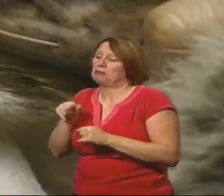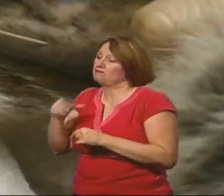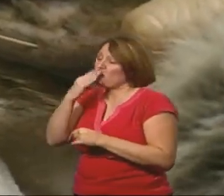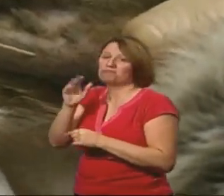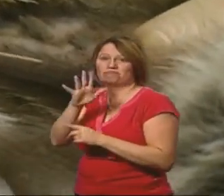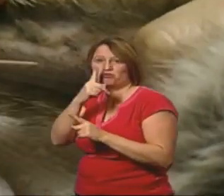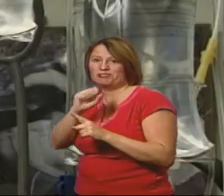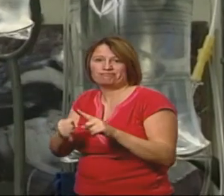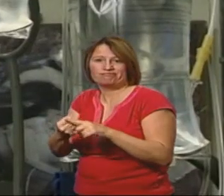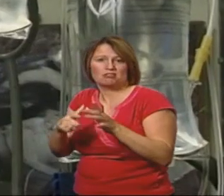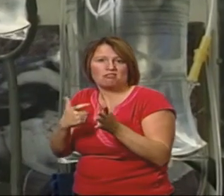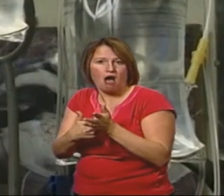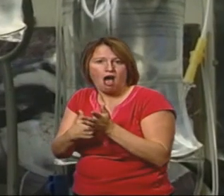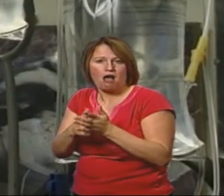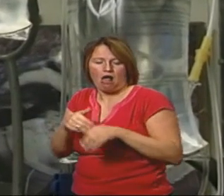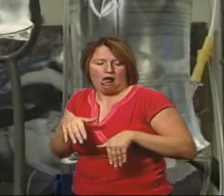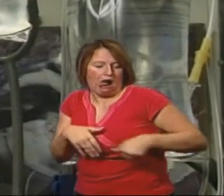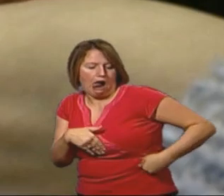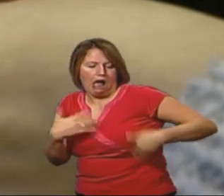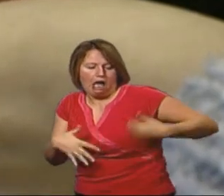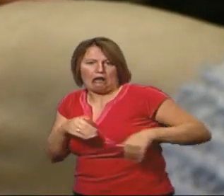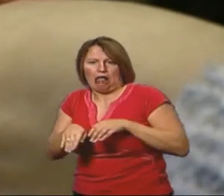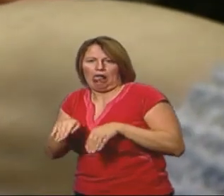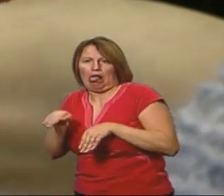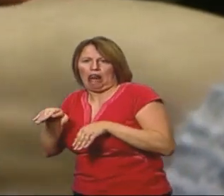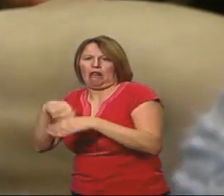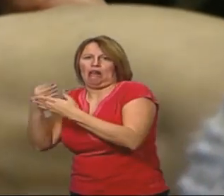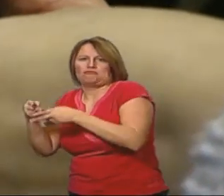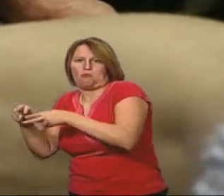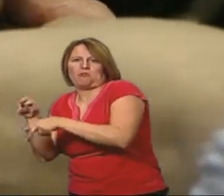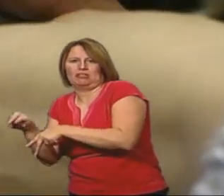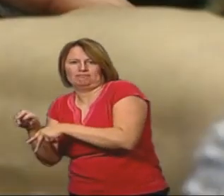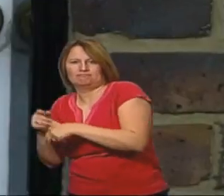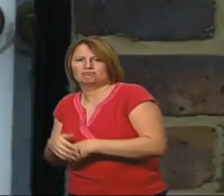poor fox may have been hit by a car after staggering inadvertently into the road.